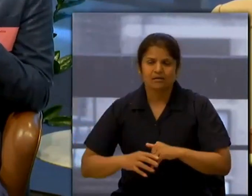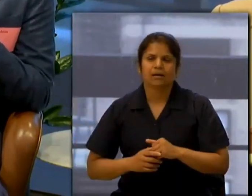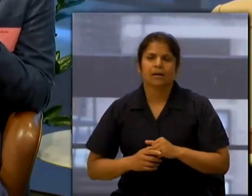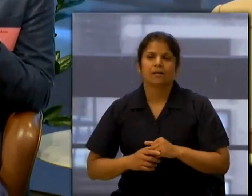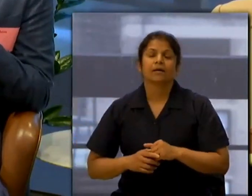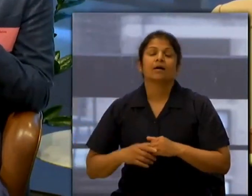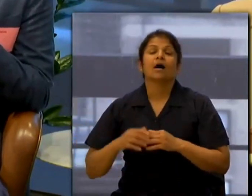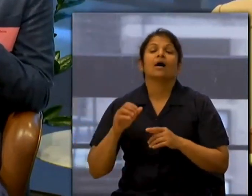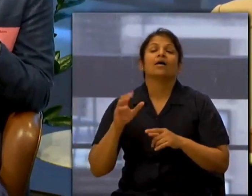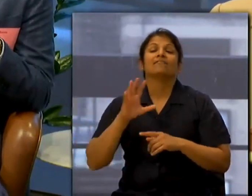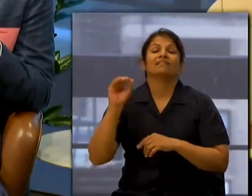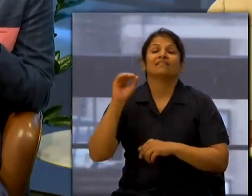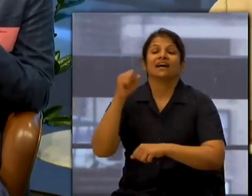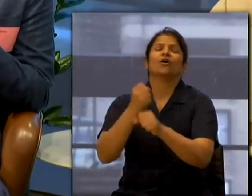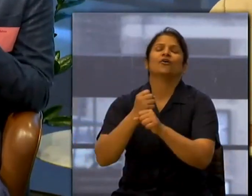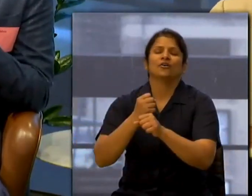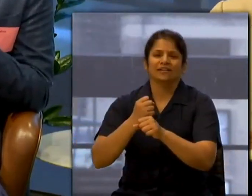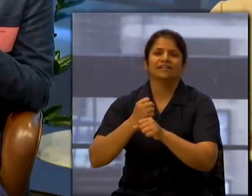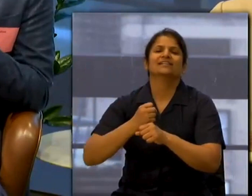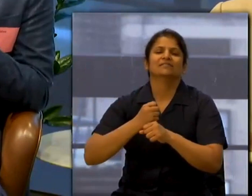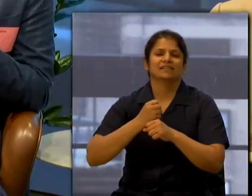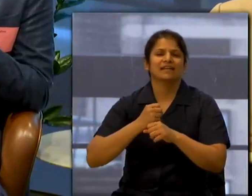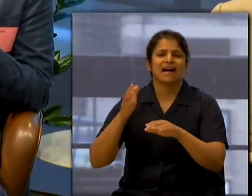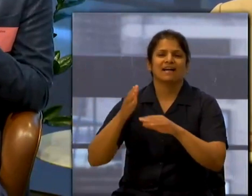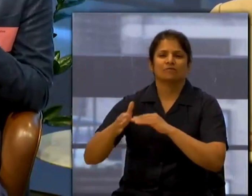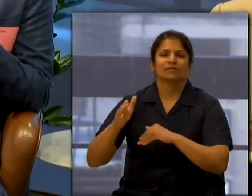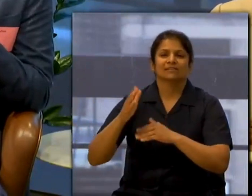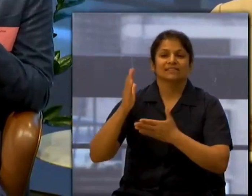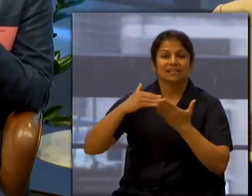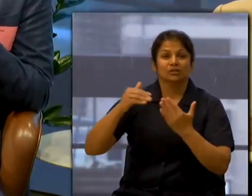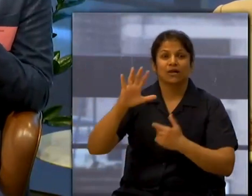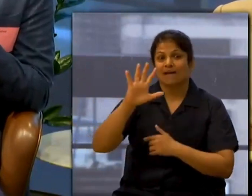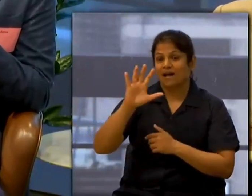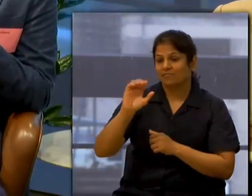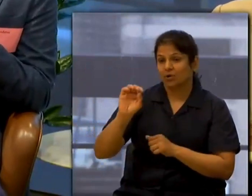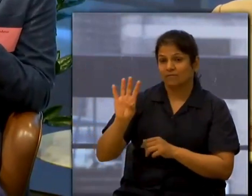Michael pointed out, and Rhonda as well, Section 504 of the Rehabilitation Act.